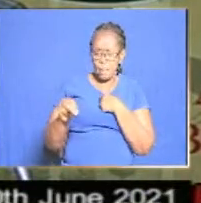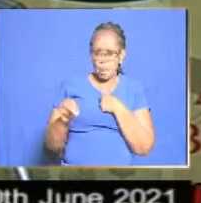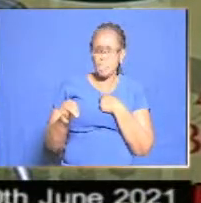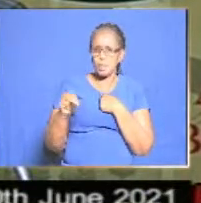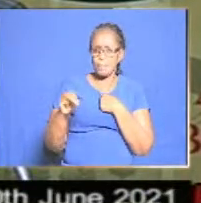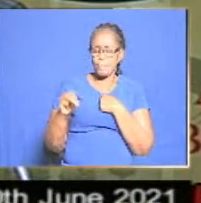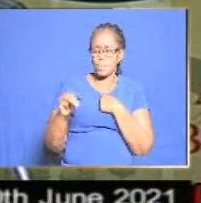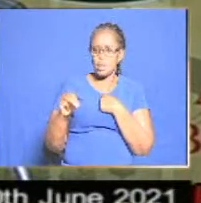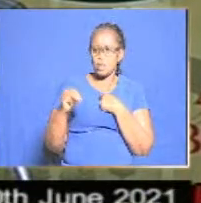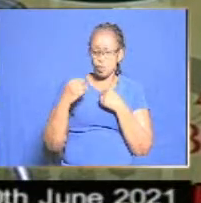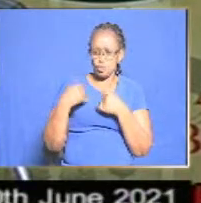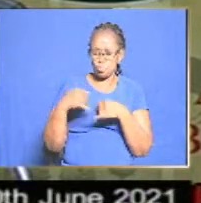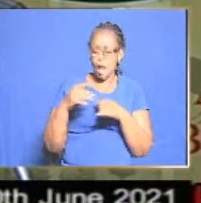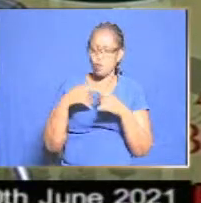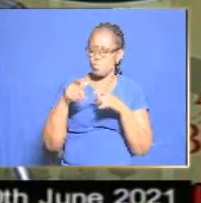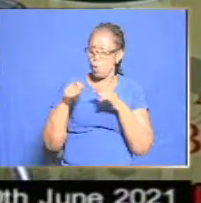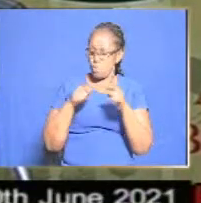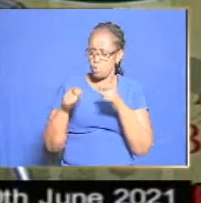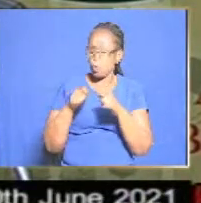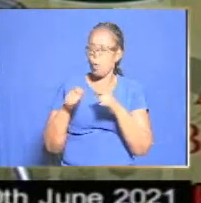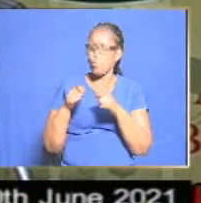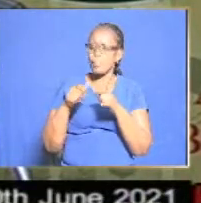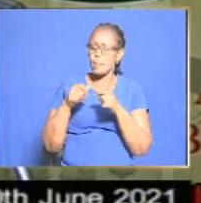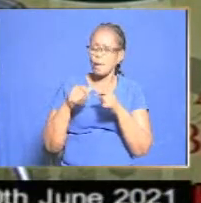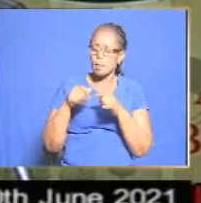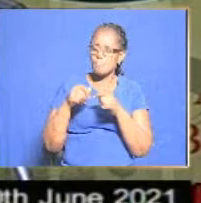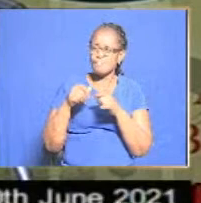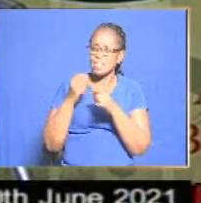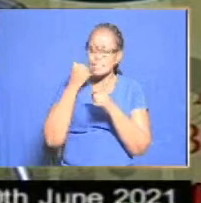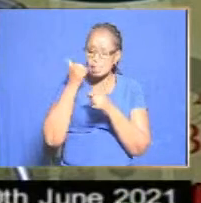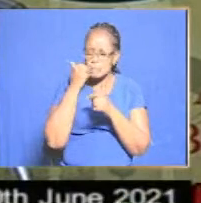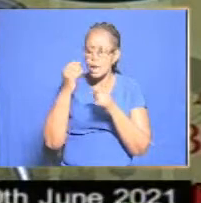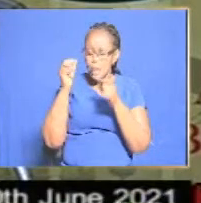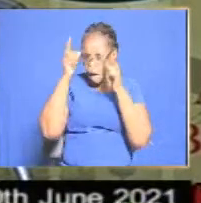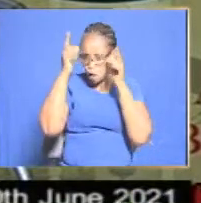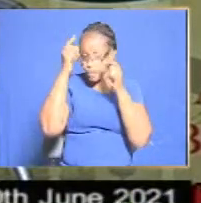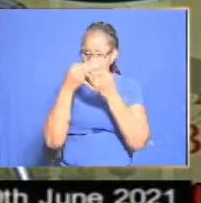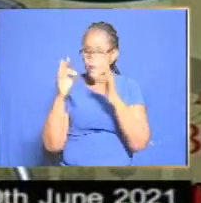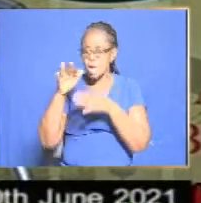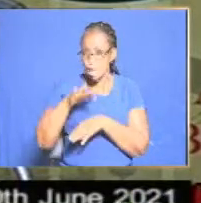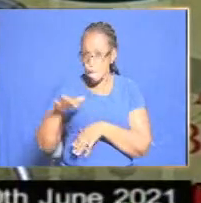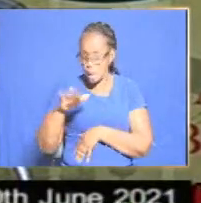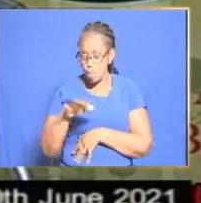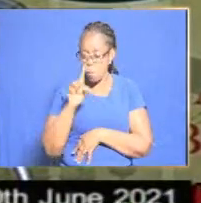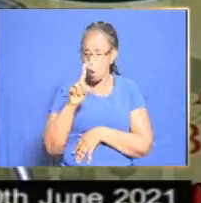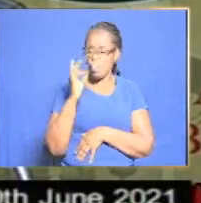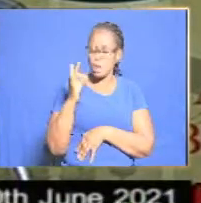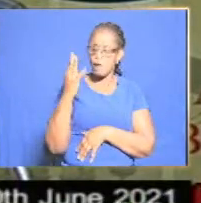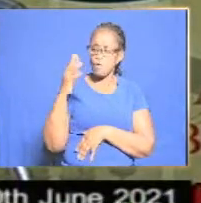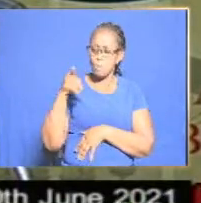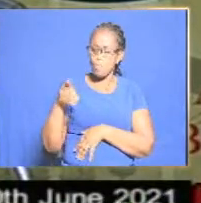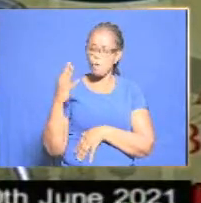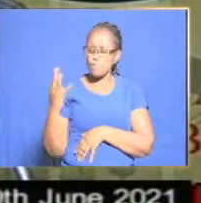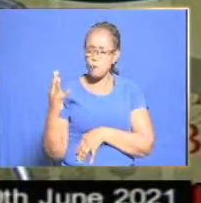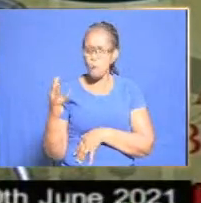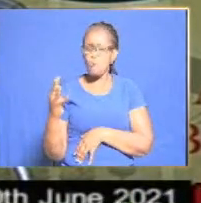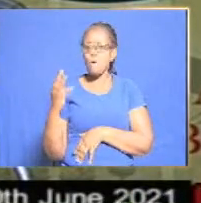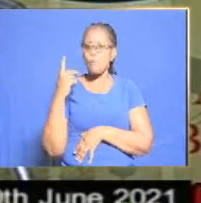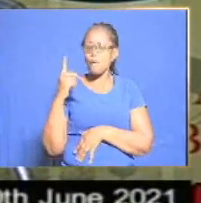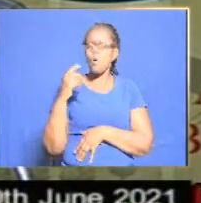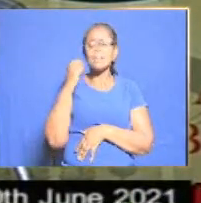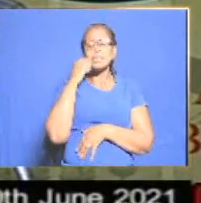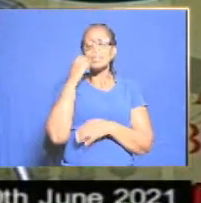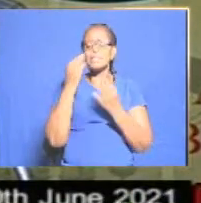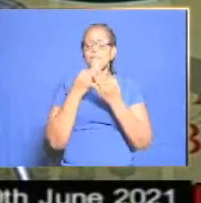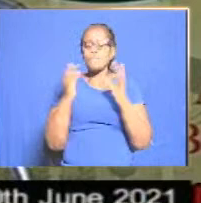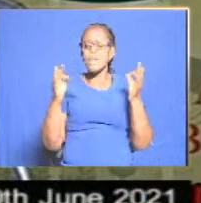successful entrepreneurship free areas in Kenya, ₱131.4 million for the disease free zones